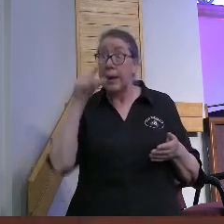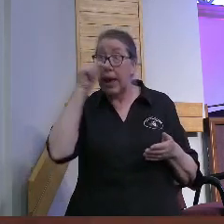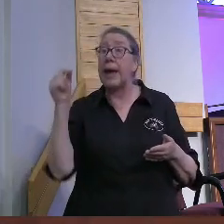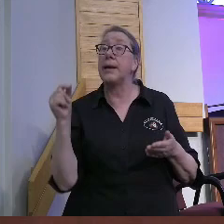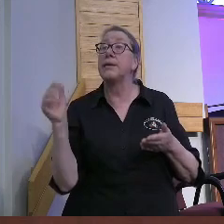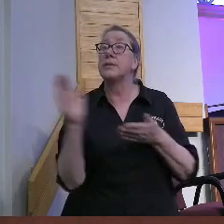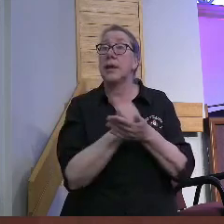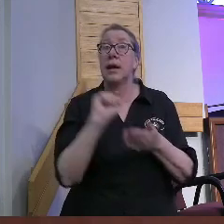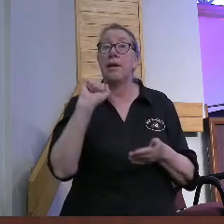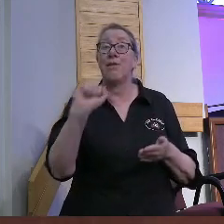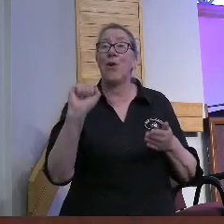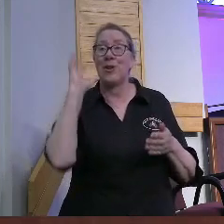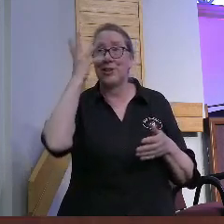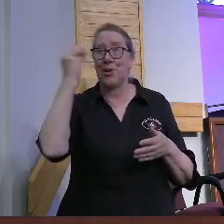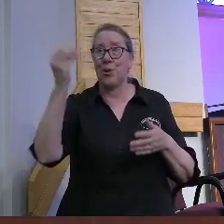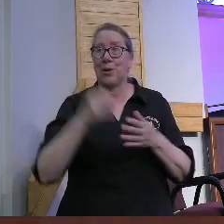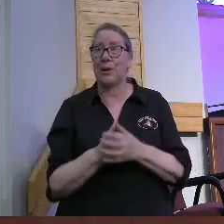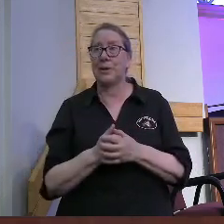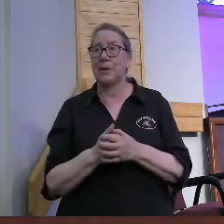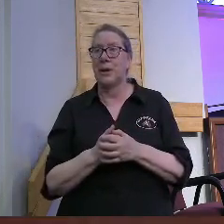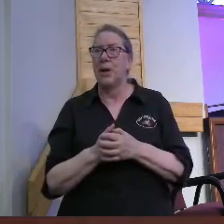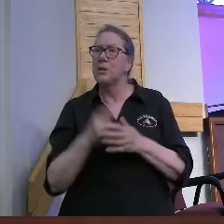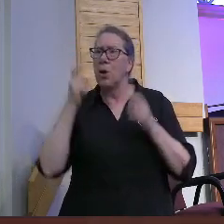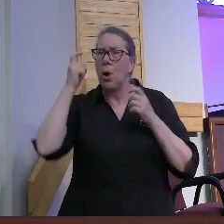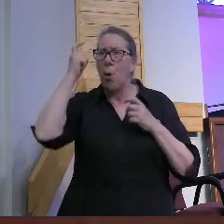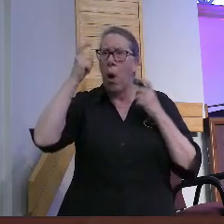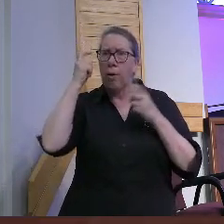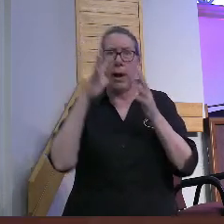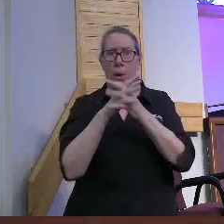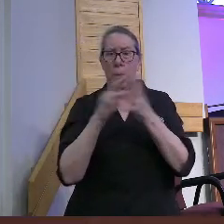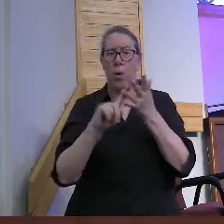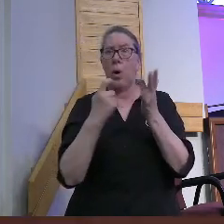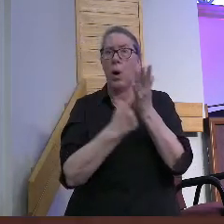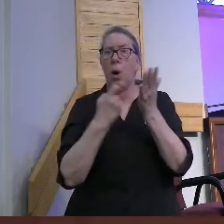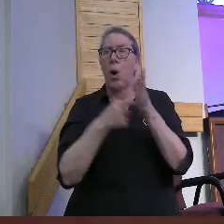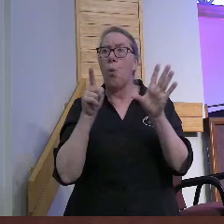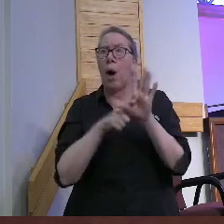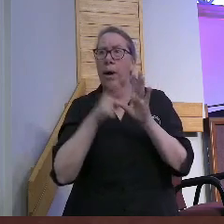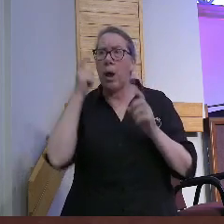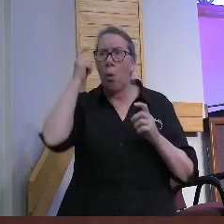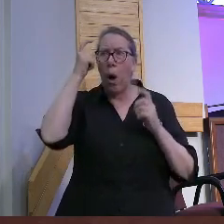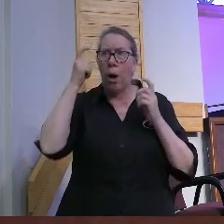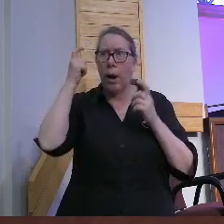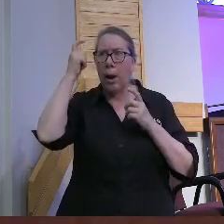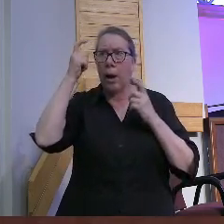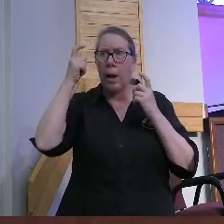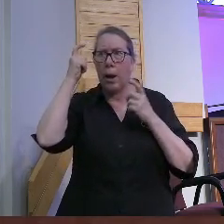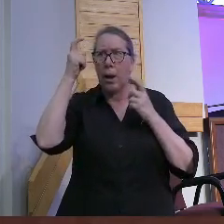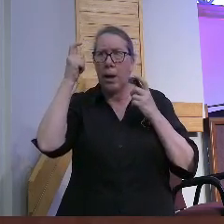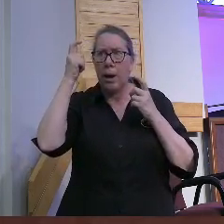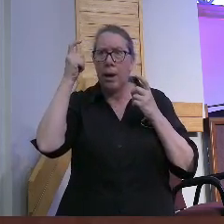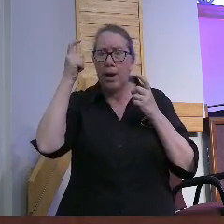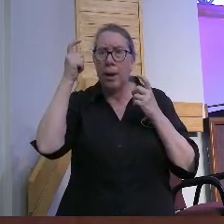your soul. And so worry. We're talking about worry. And I pray this word on worry will stick to your soul